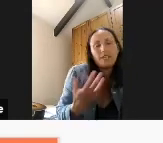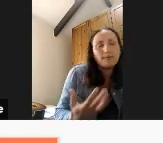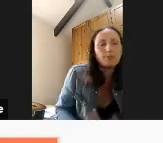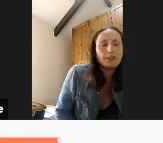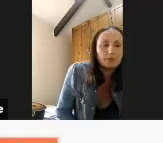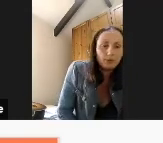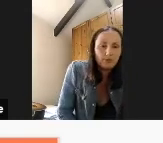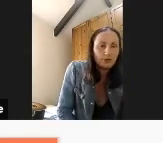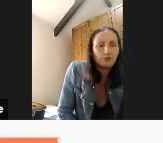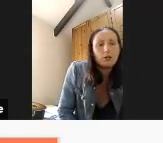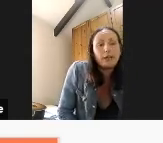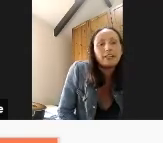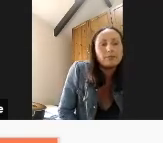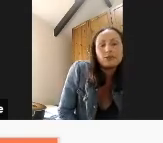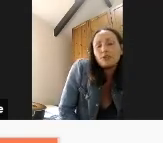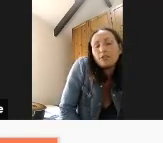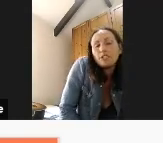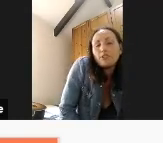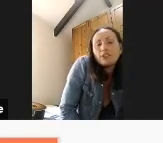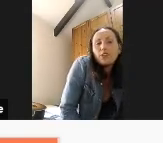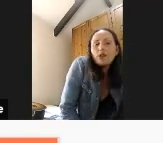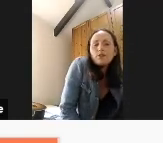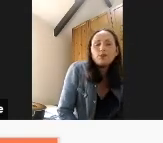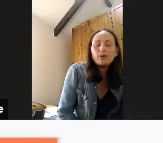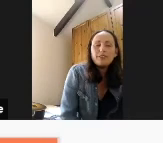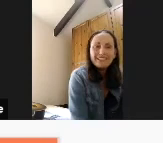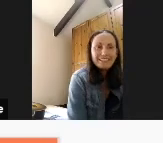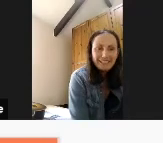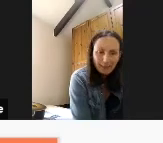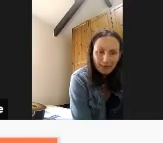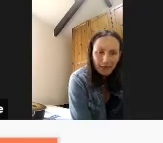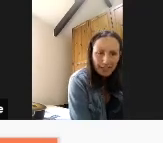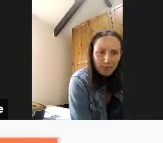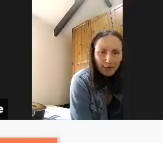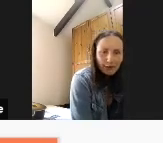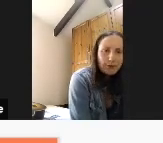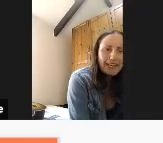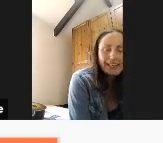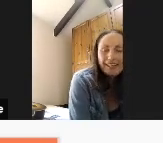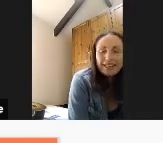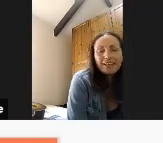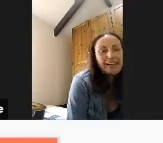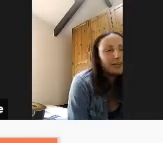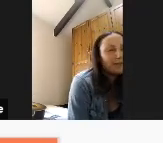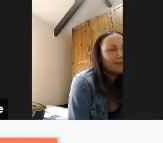and being able to better support folks on low incomes so that we can address food poverty in a dignified and empowering way.